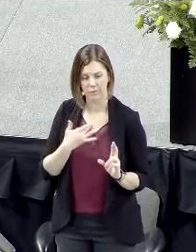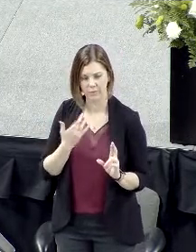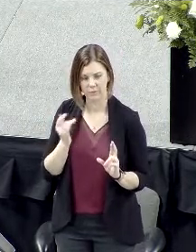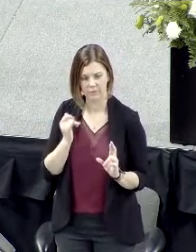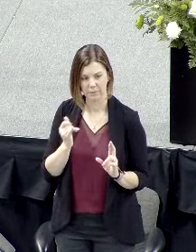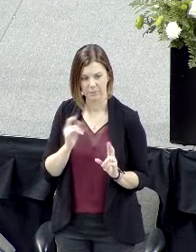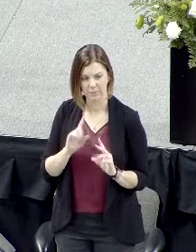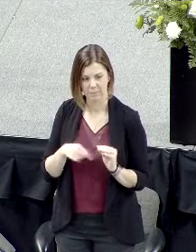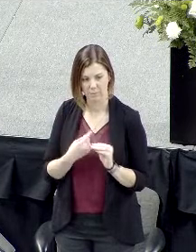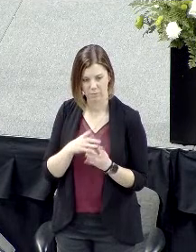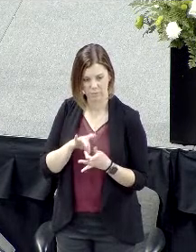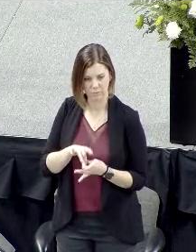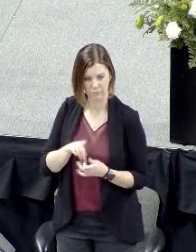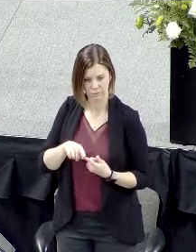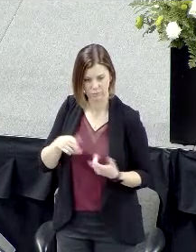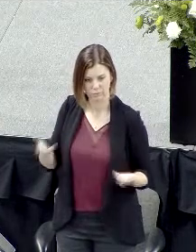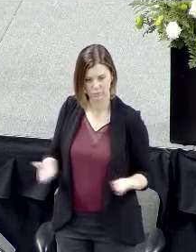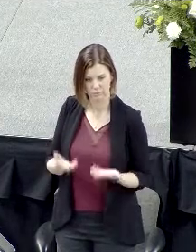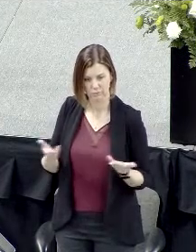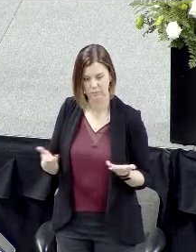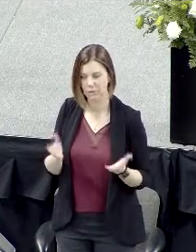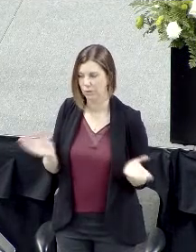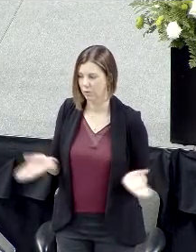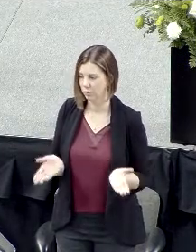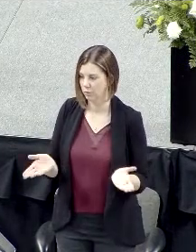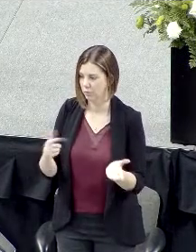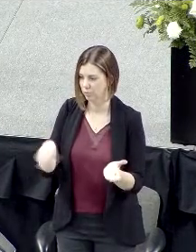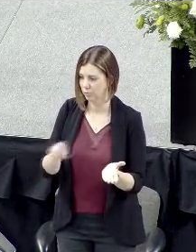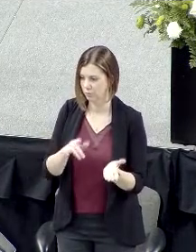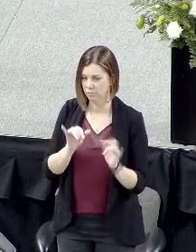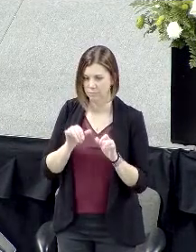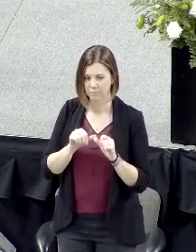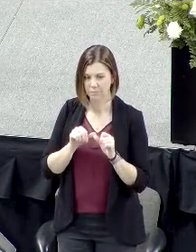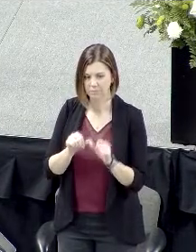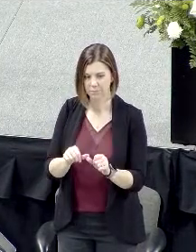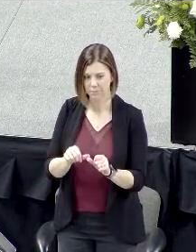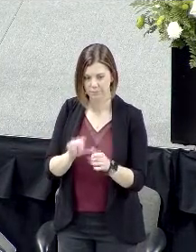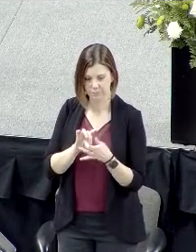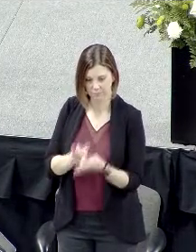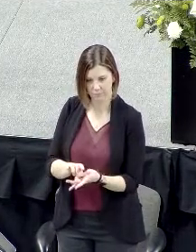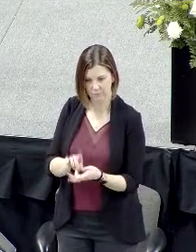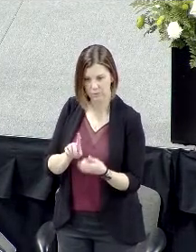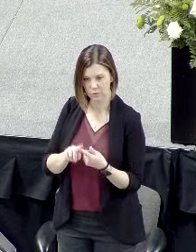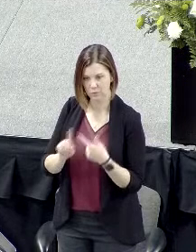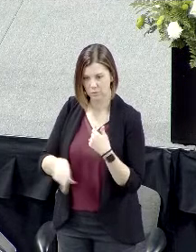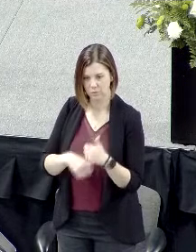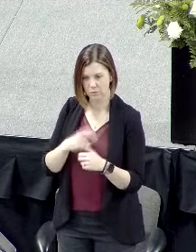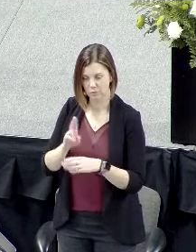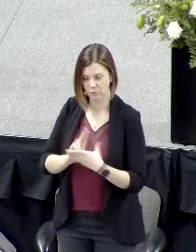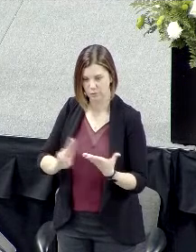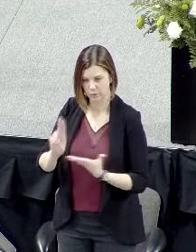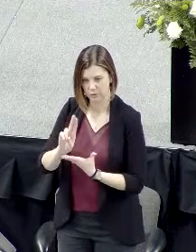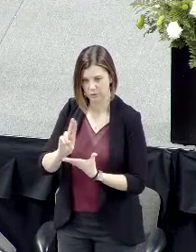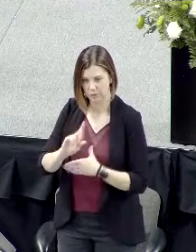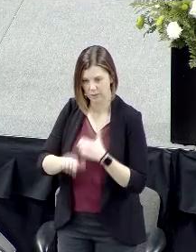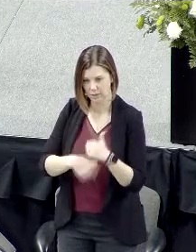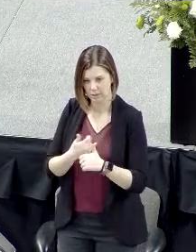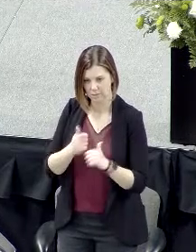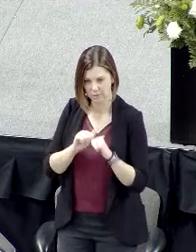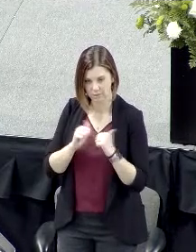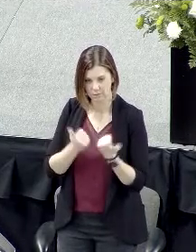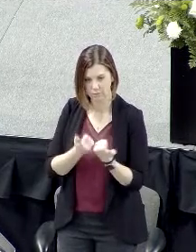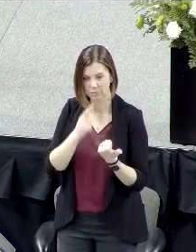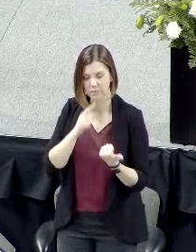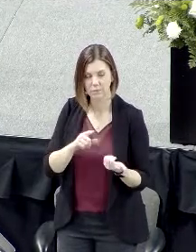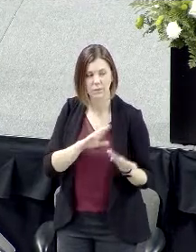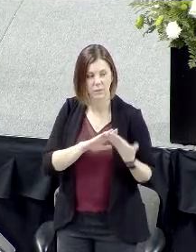made here. I encourage you to stay connected to the university and the Alumni Association. It is a community